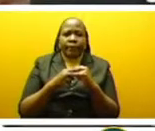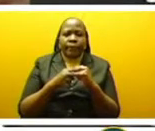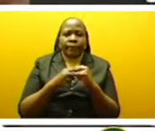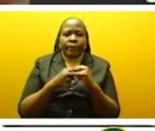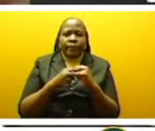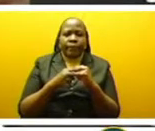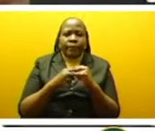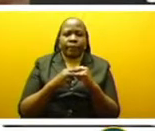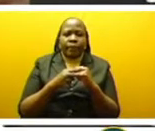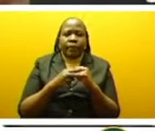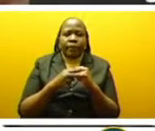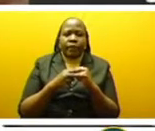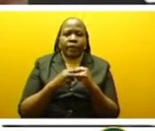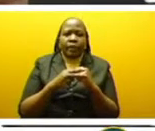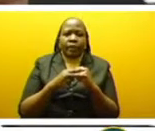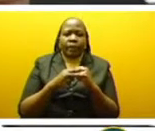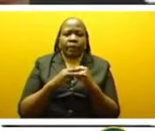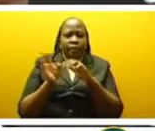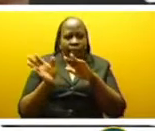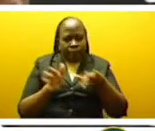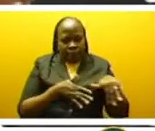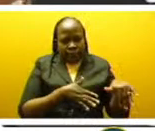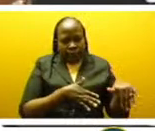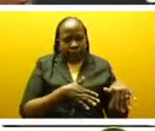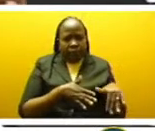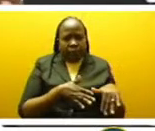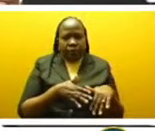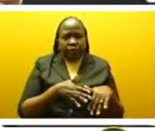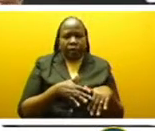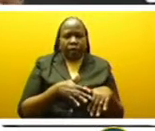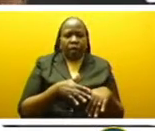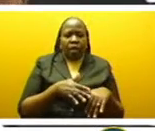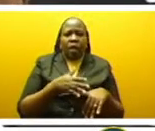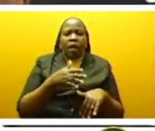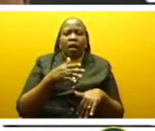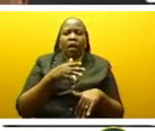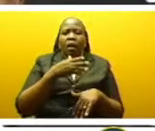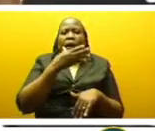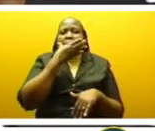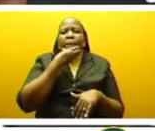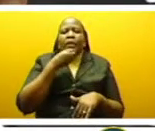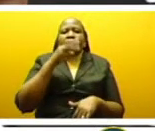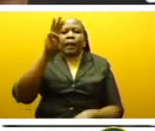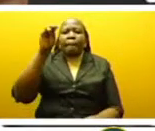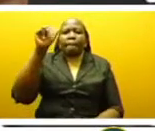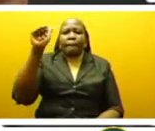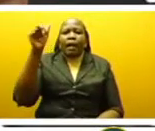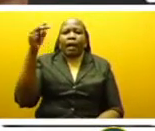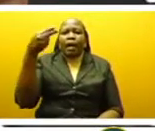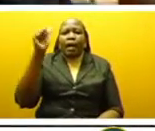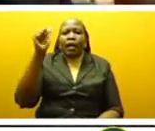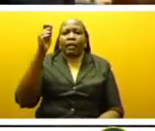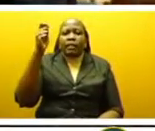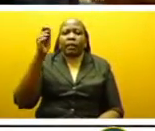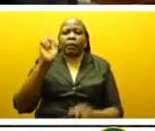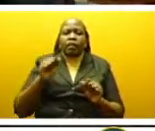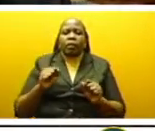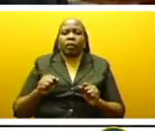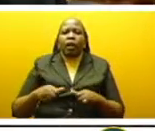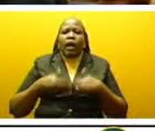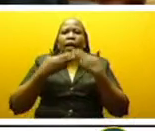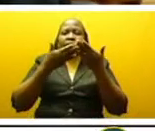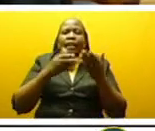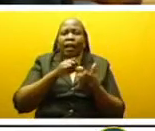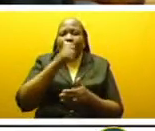If you allow me, my colleague Mr. Mahat Somani will address the other punctuated questions that don't feature in my